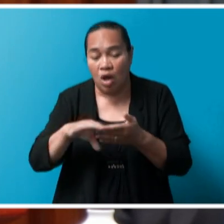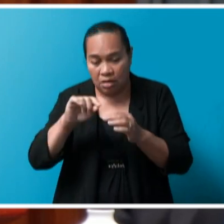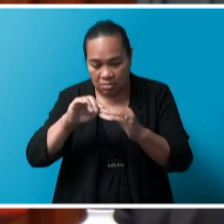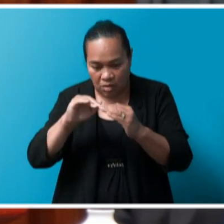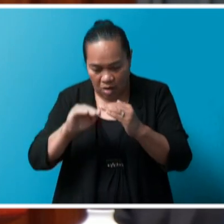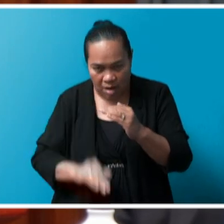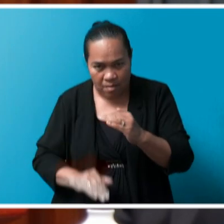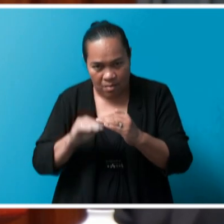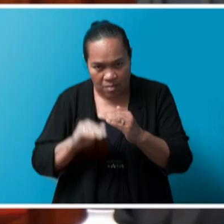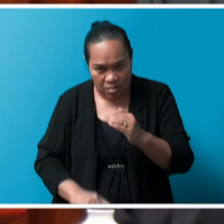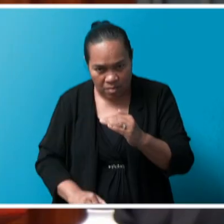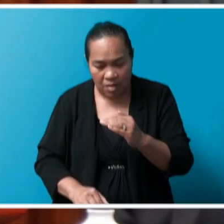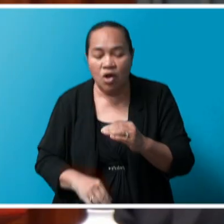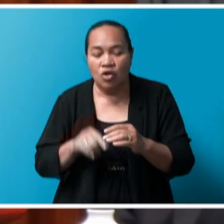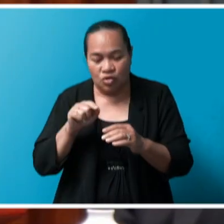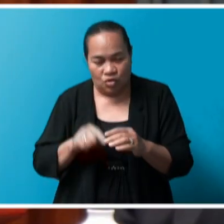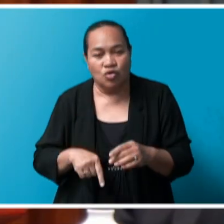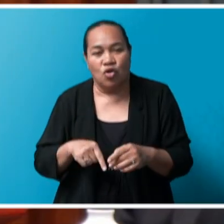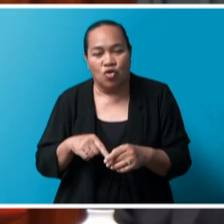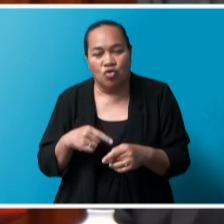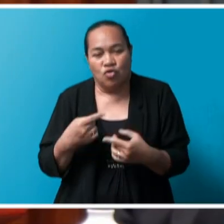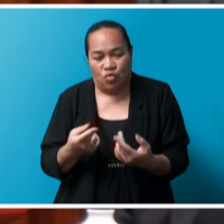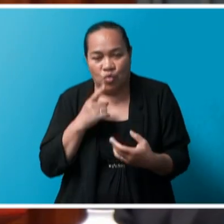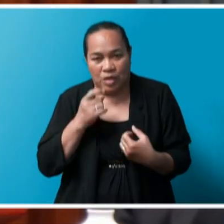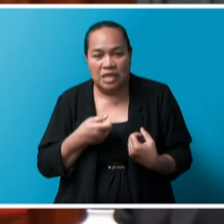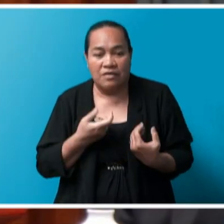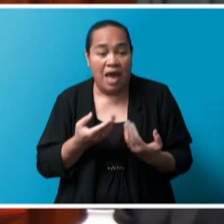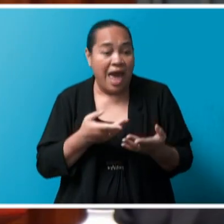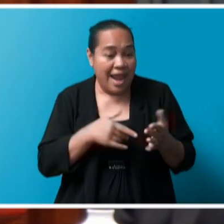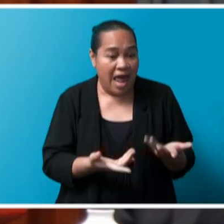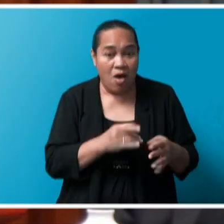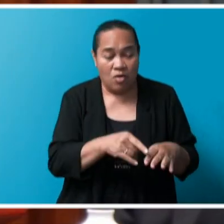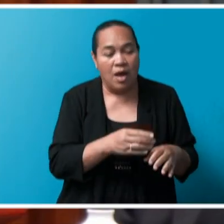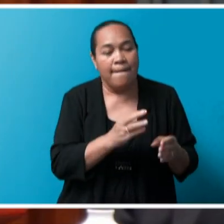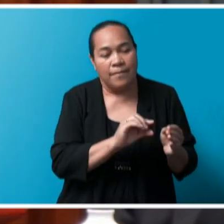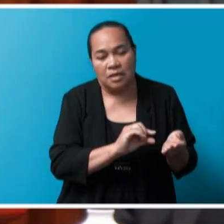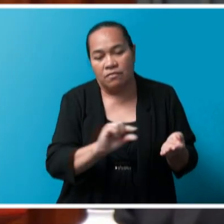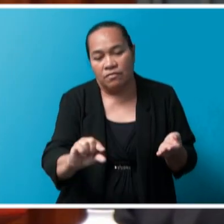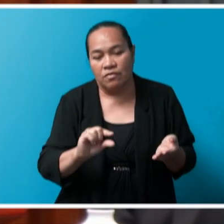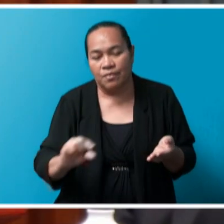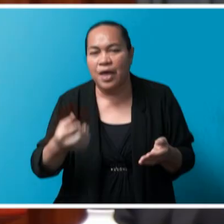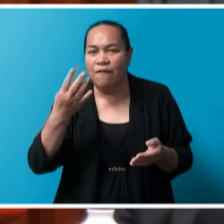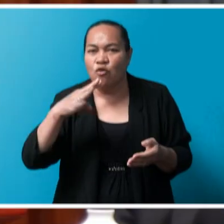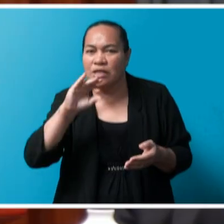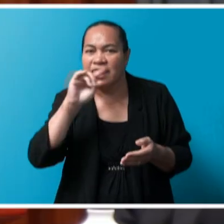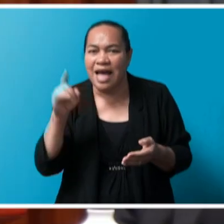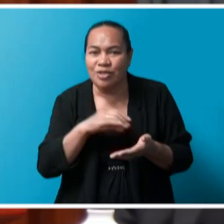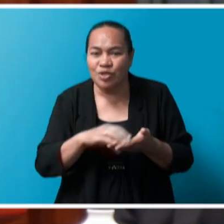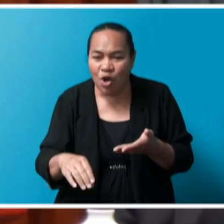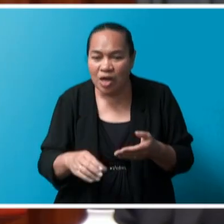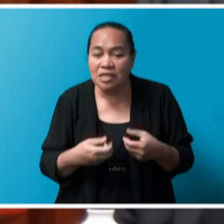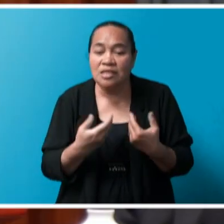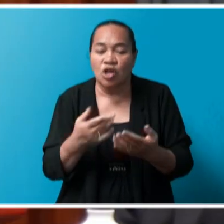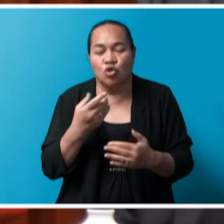million. More importantly, the revised program now provides grants of up to $40,000 for home construction and $30,000 for